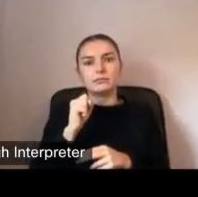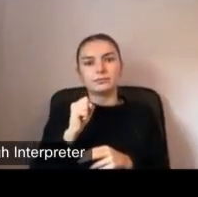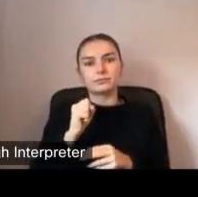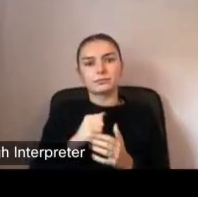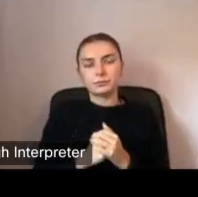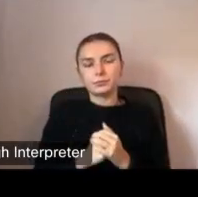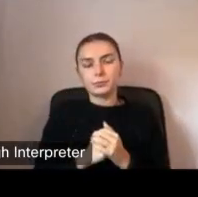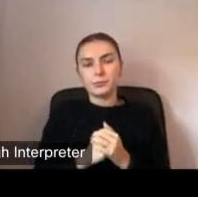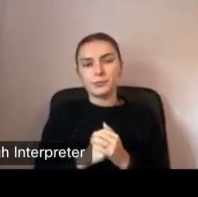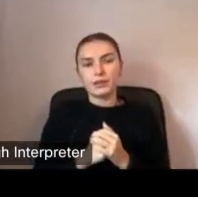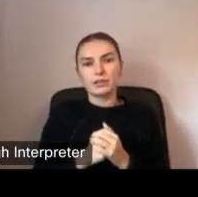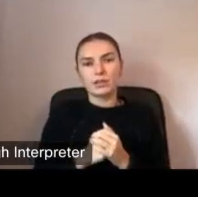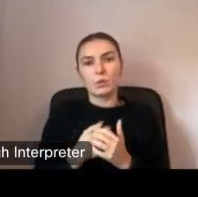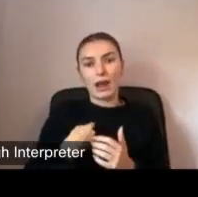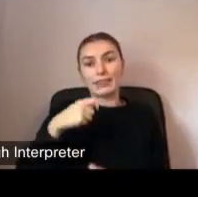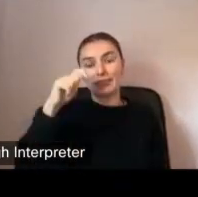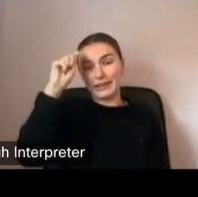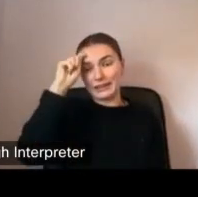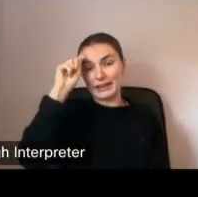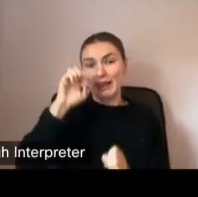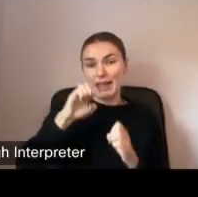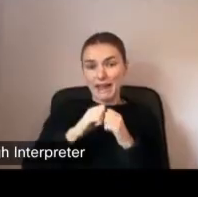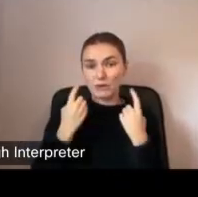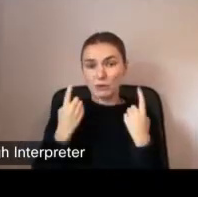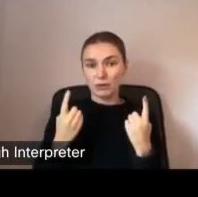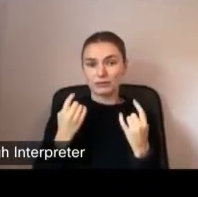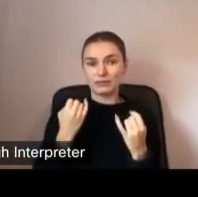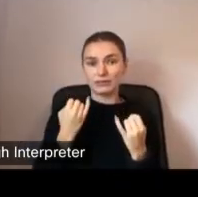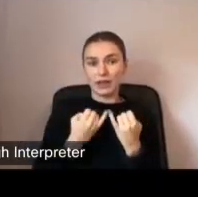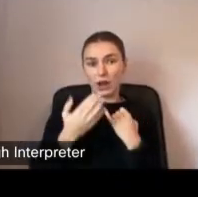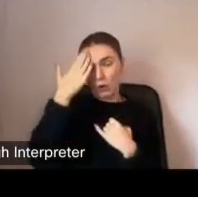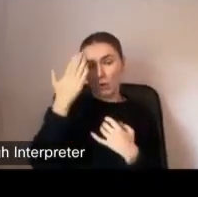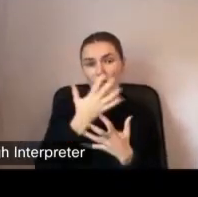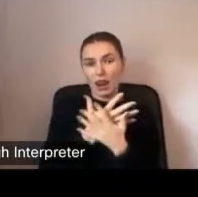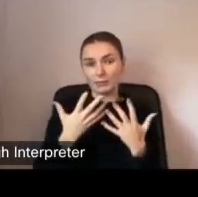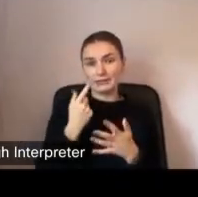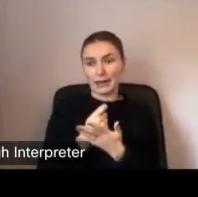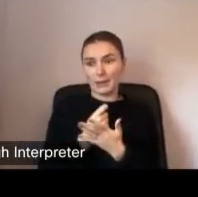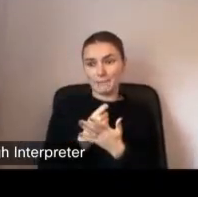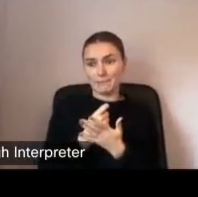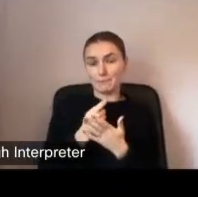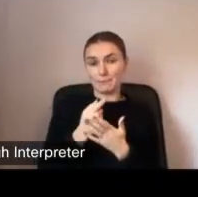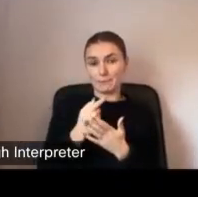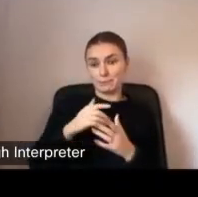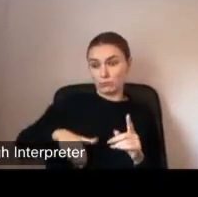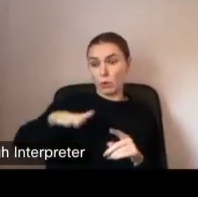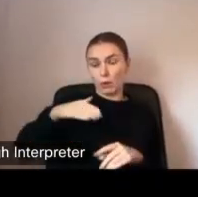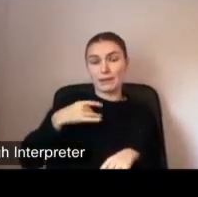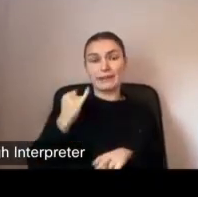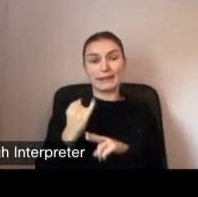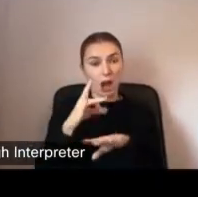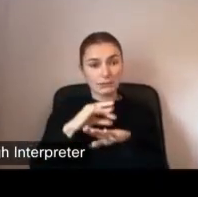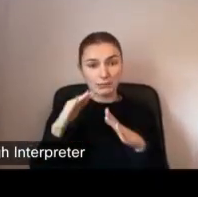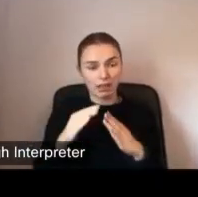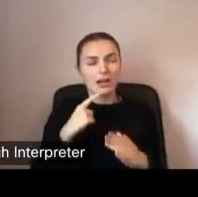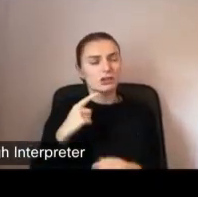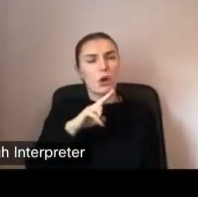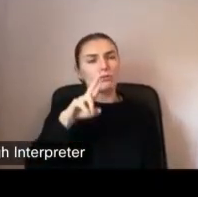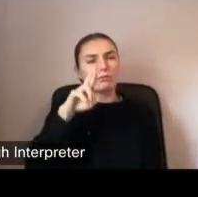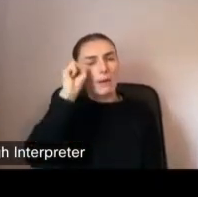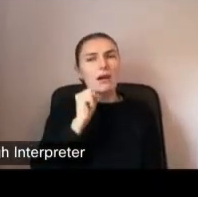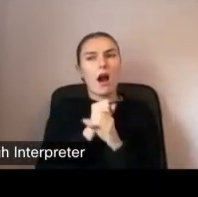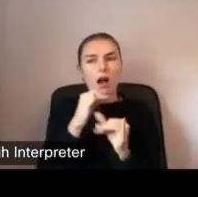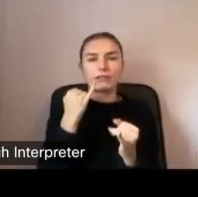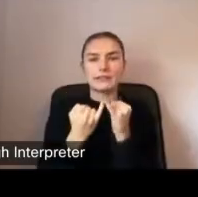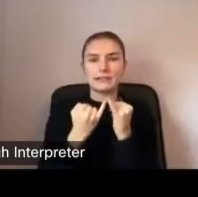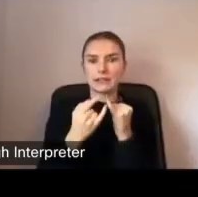And so I think everyone, like I know I spent a lot of time in childhood in hospital. I don't exactly remember all the details of it, but I